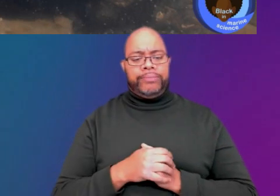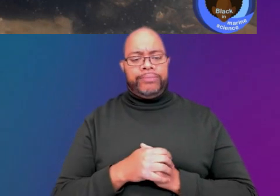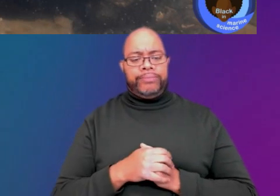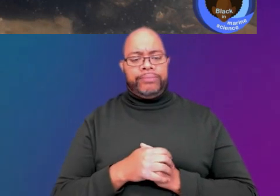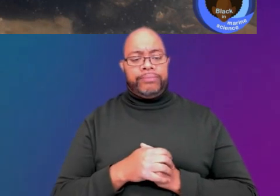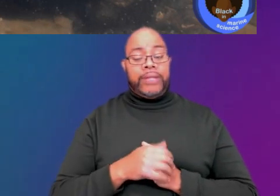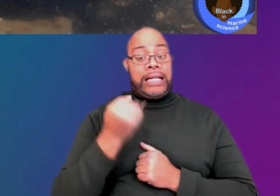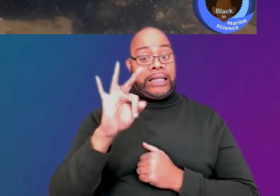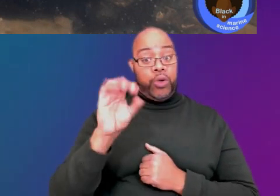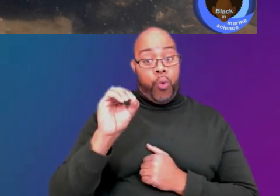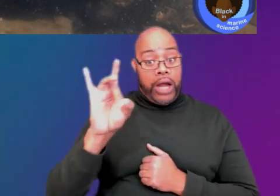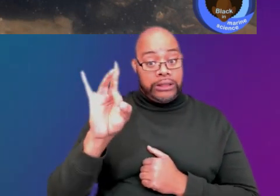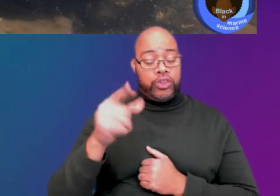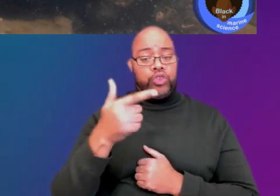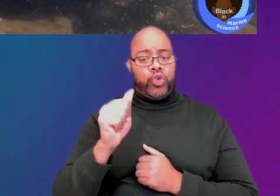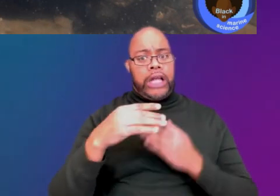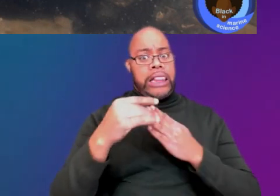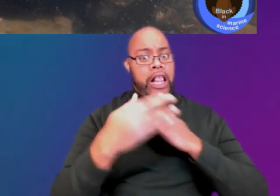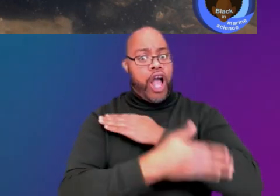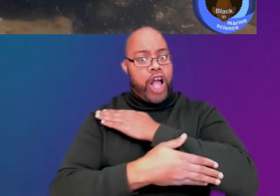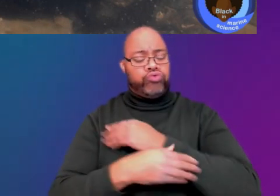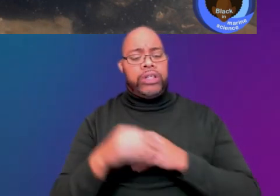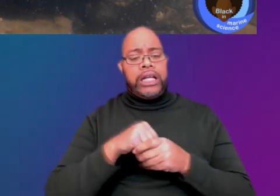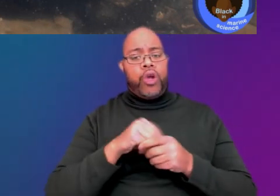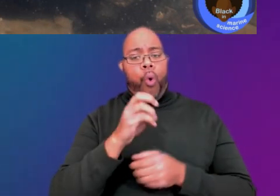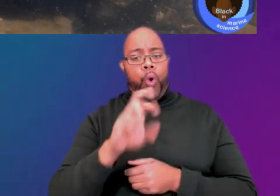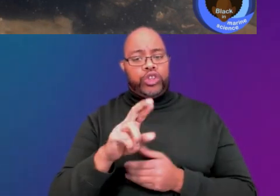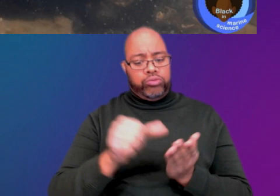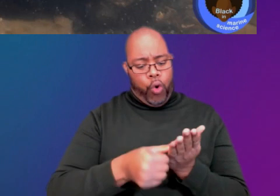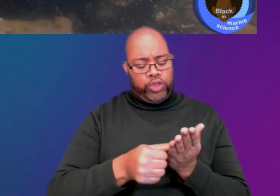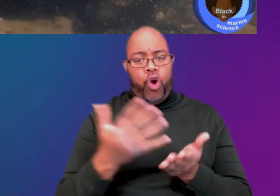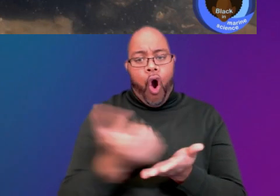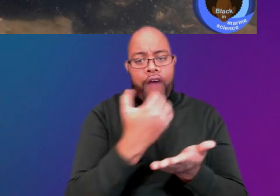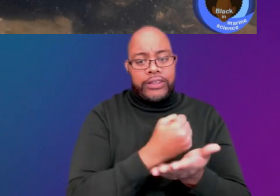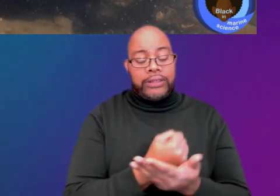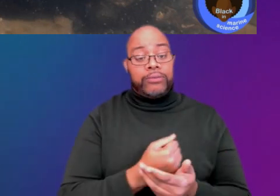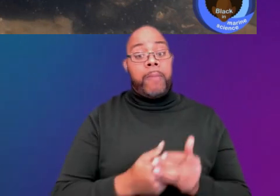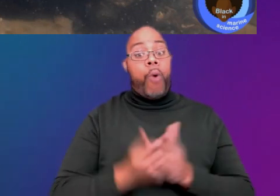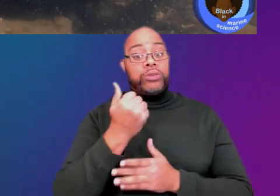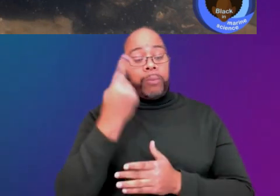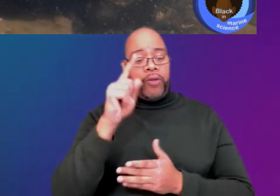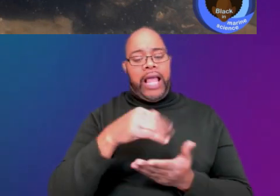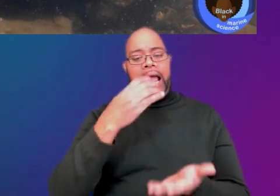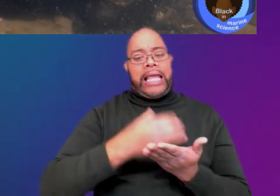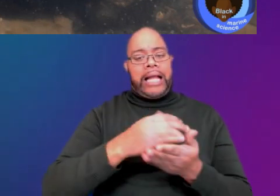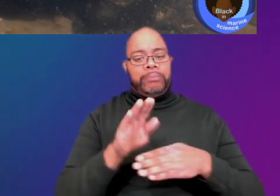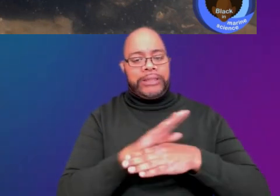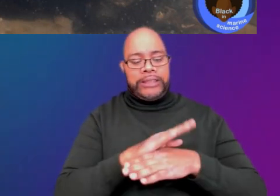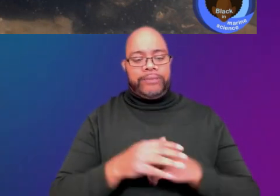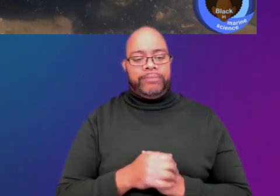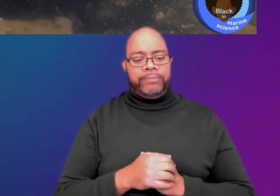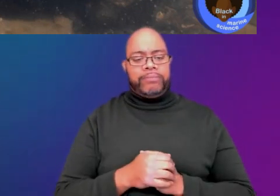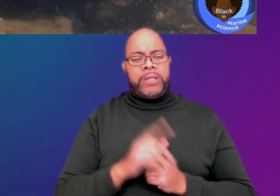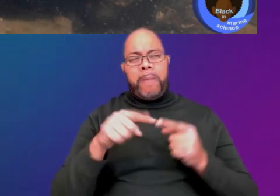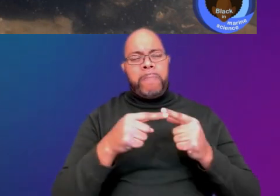In 1908, Georgia led the nation in oyster harvesting, primarily for the oyster canning industry. There